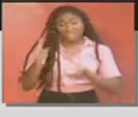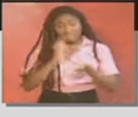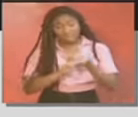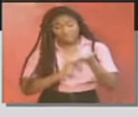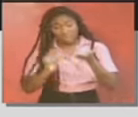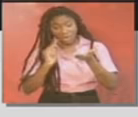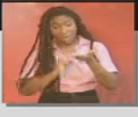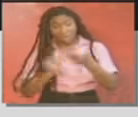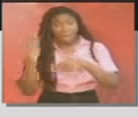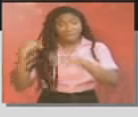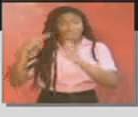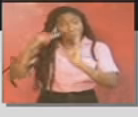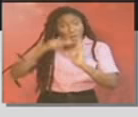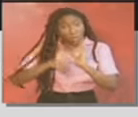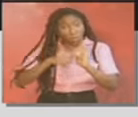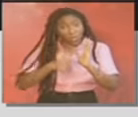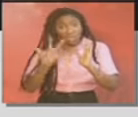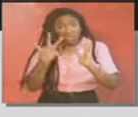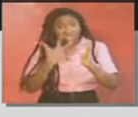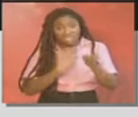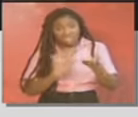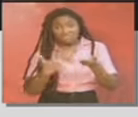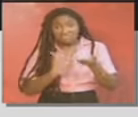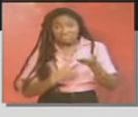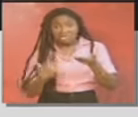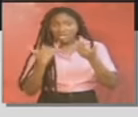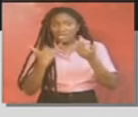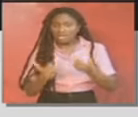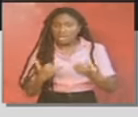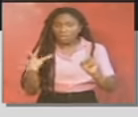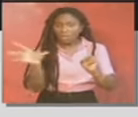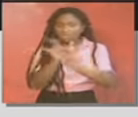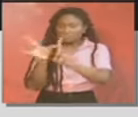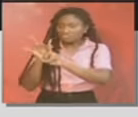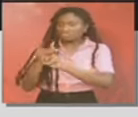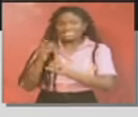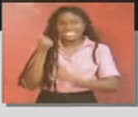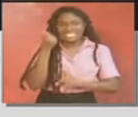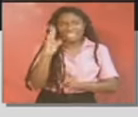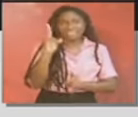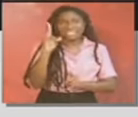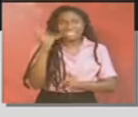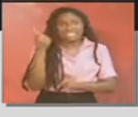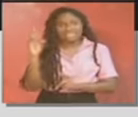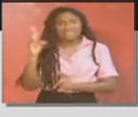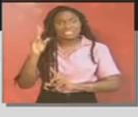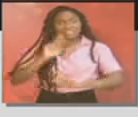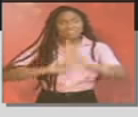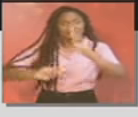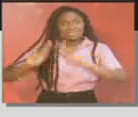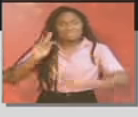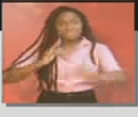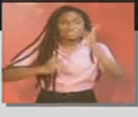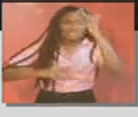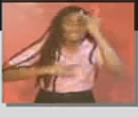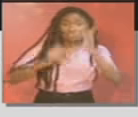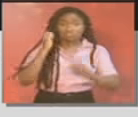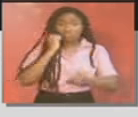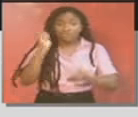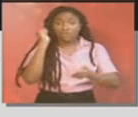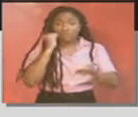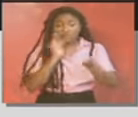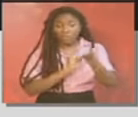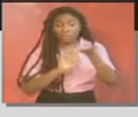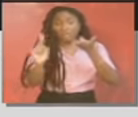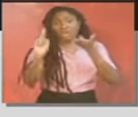low of 3 to its current position of 17. So that's approximately 17 new cases